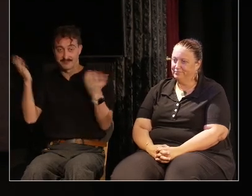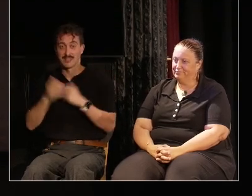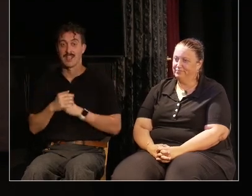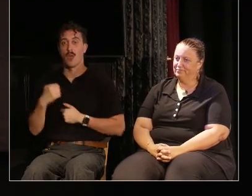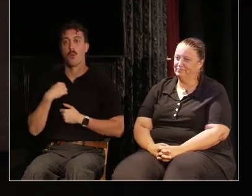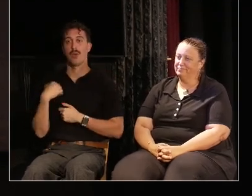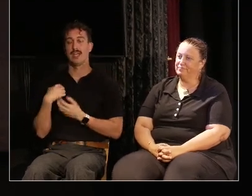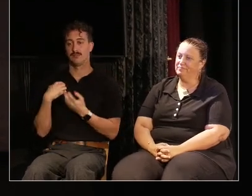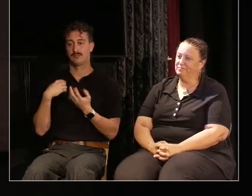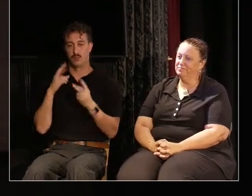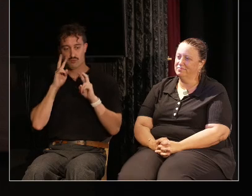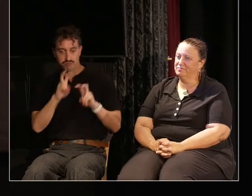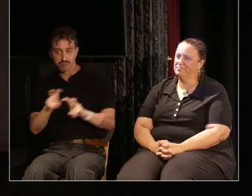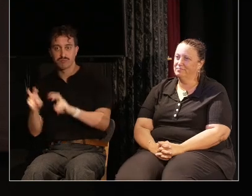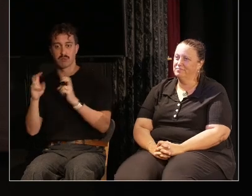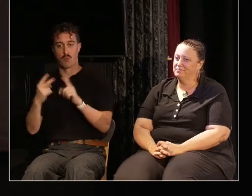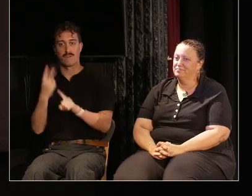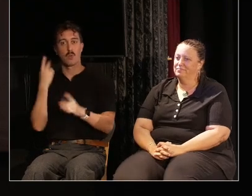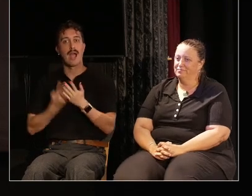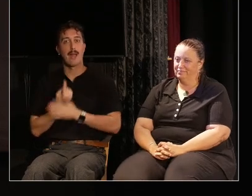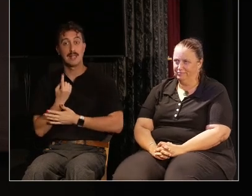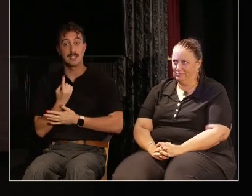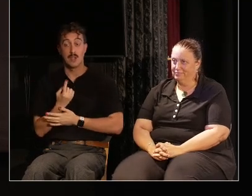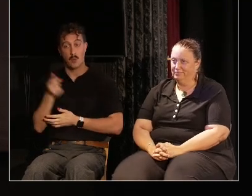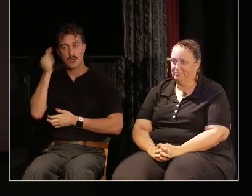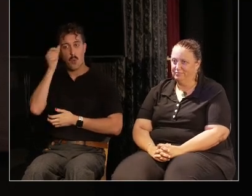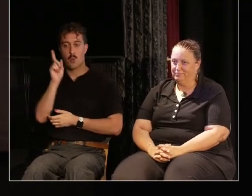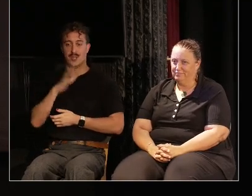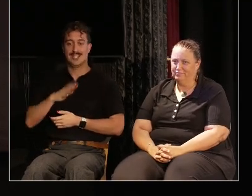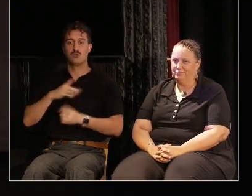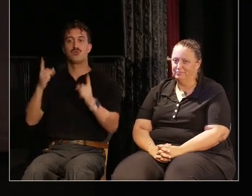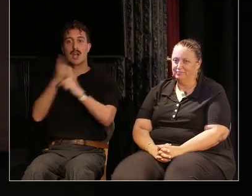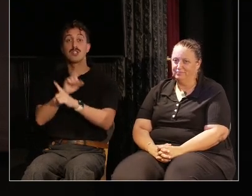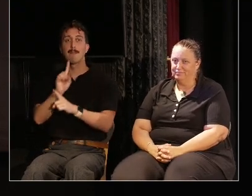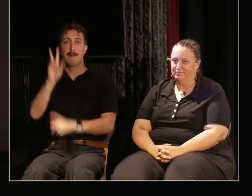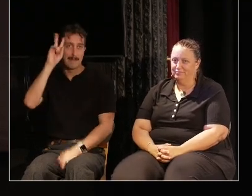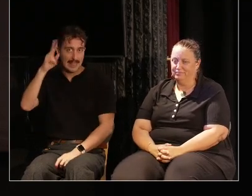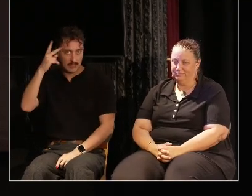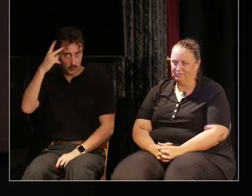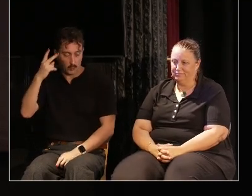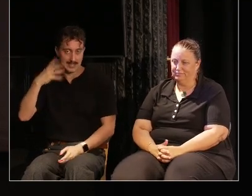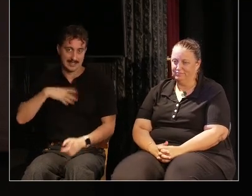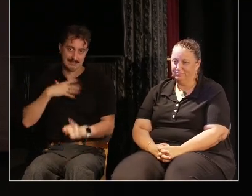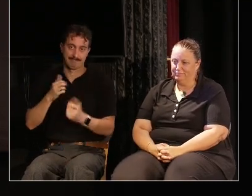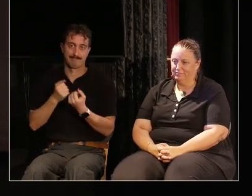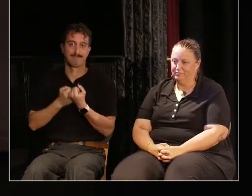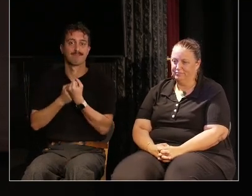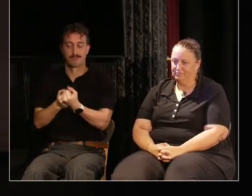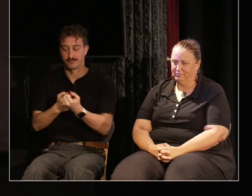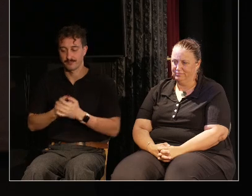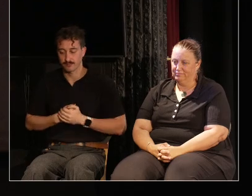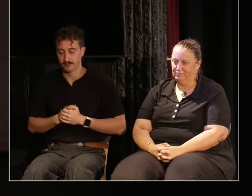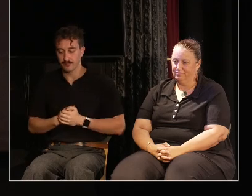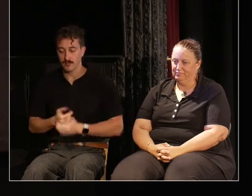we actually know what needs to change. It's the question of political will. In terms of what I've done, what I care about, I've written to both the